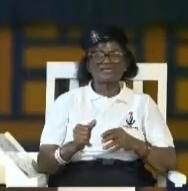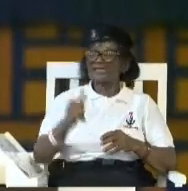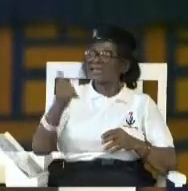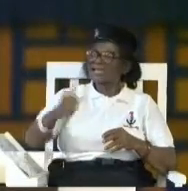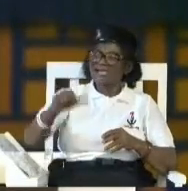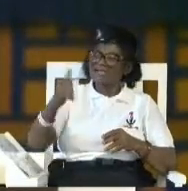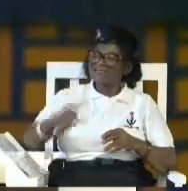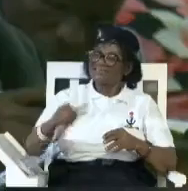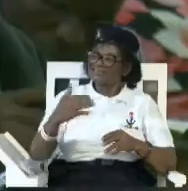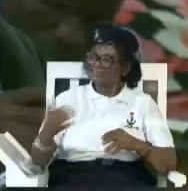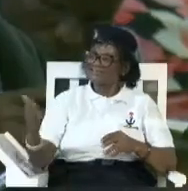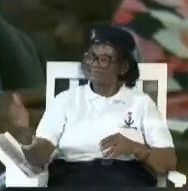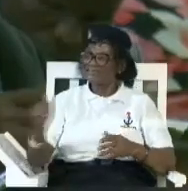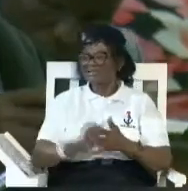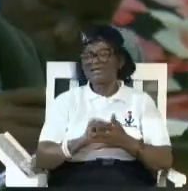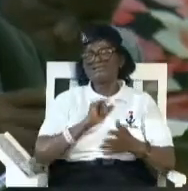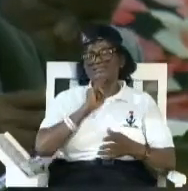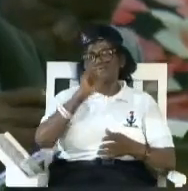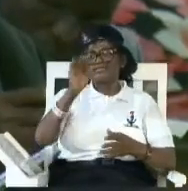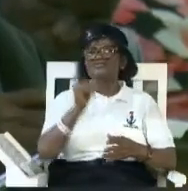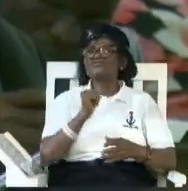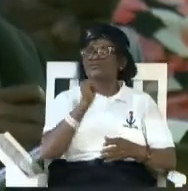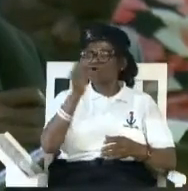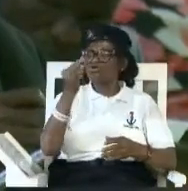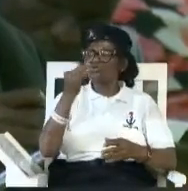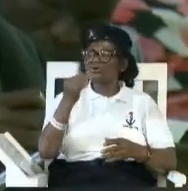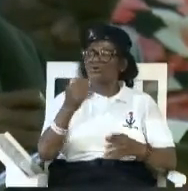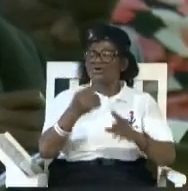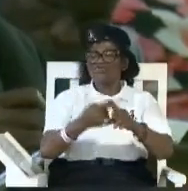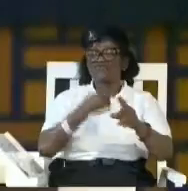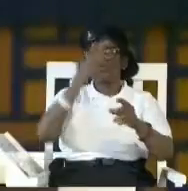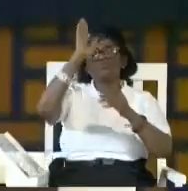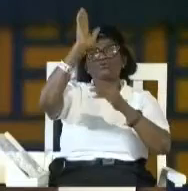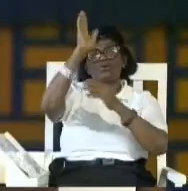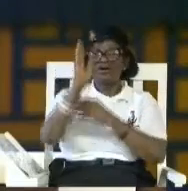anything that is not of God,